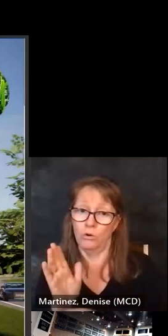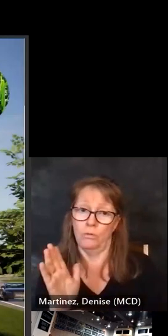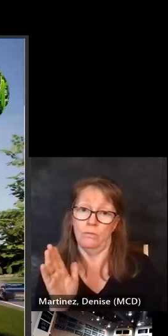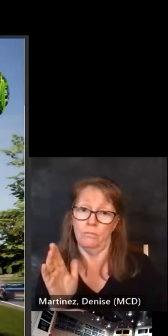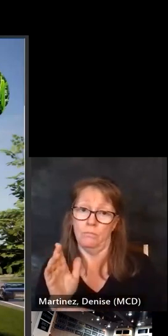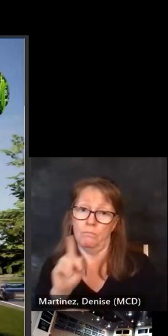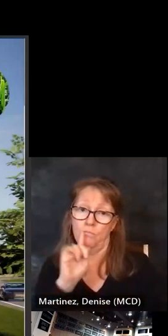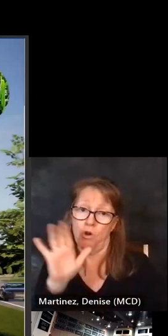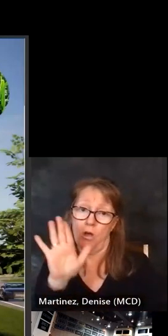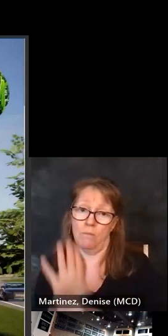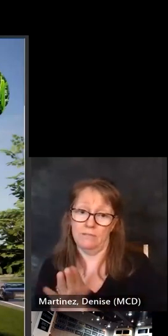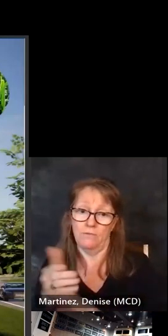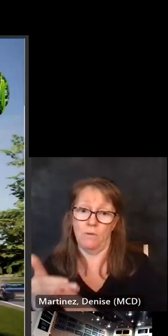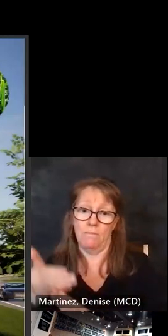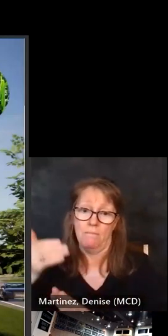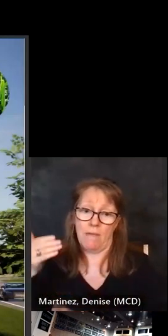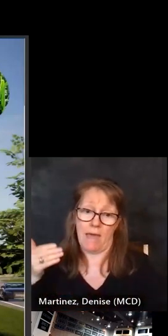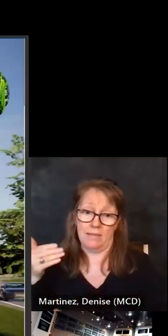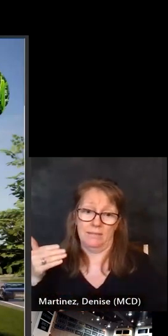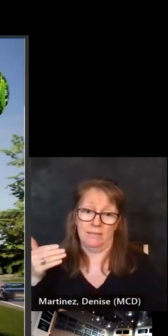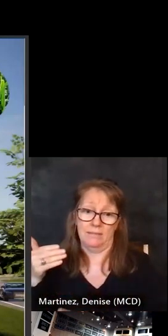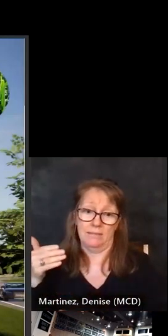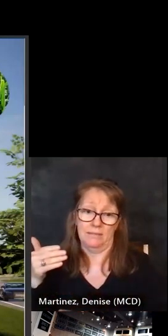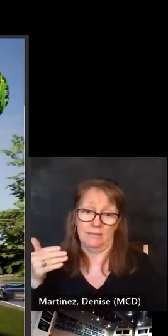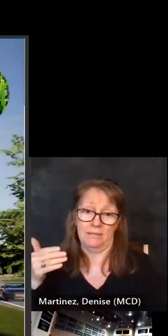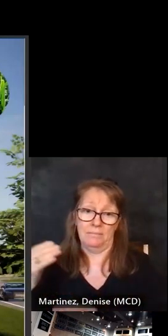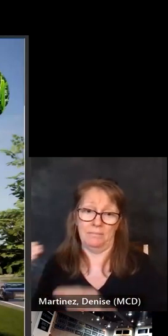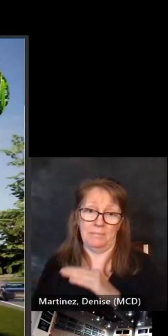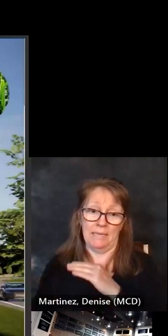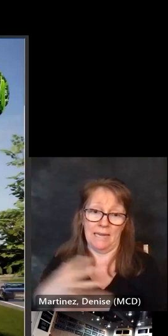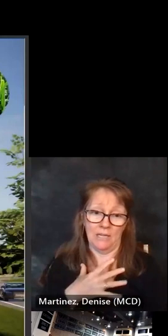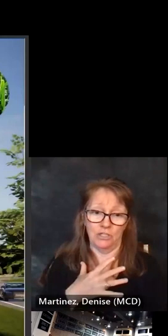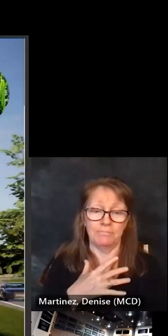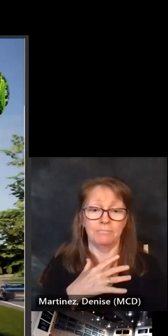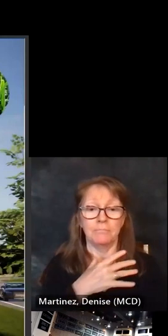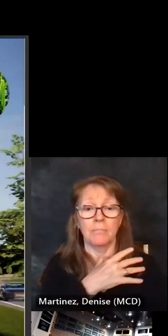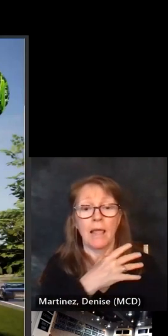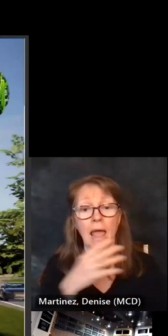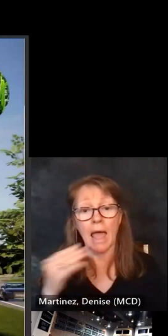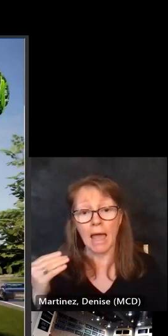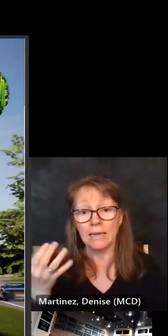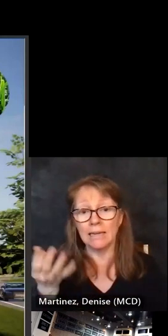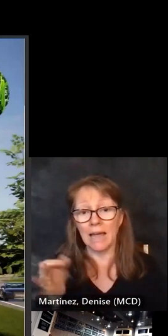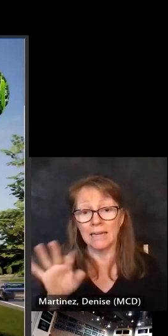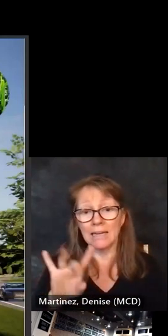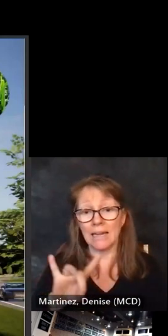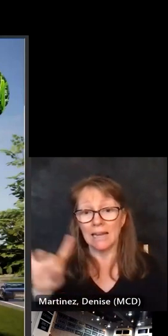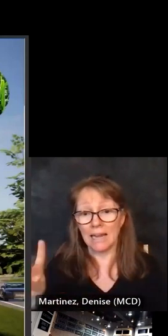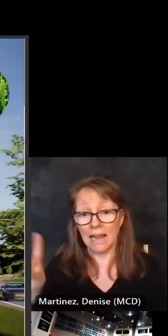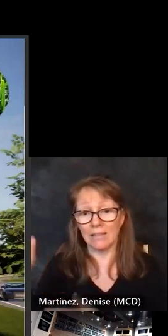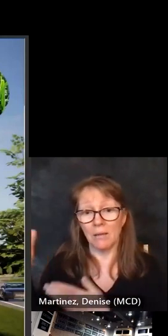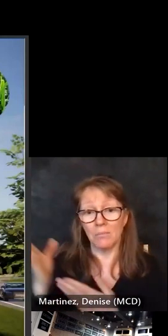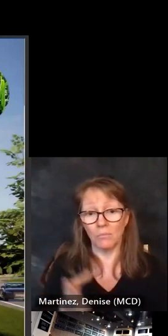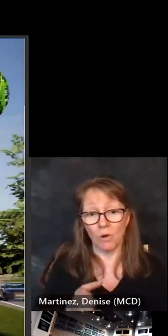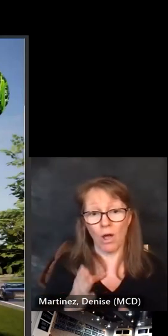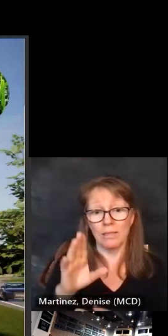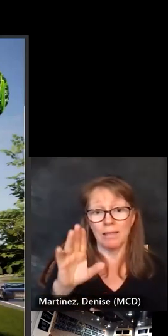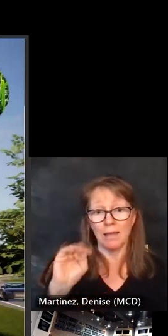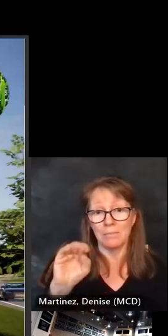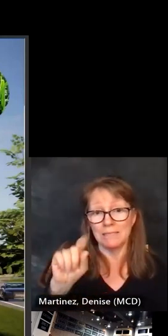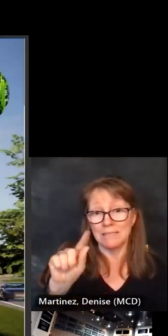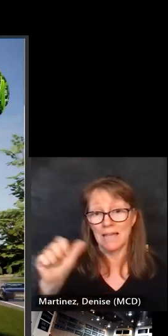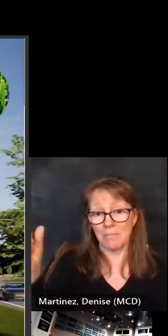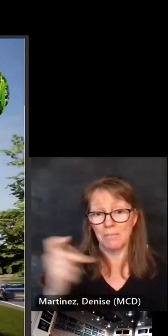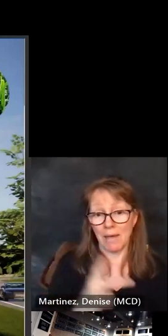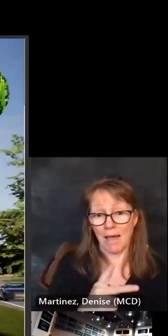mitigation. In 1998, when the team said they were bringing the fleet back to Forest Hills from Roxbury's Bartlett Yard, we said, bring it on.